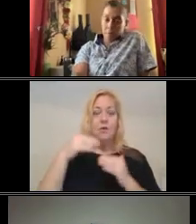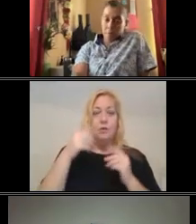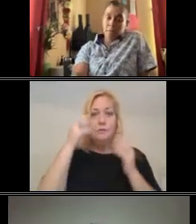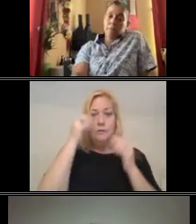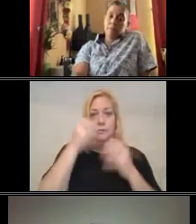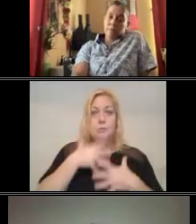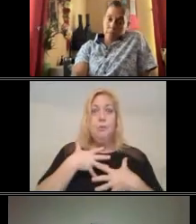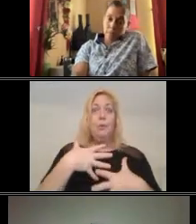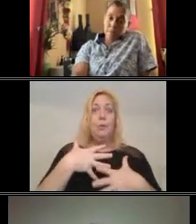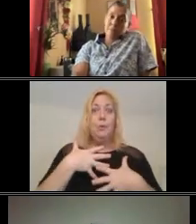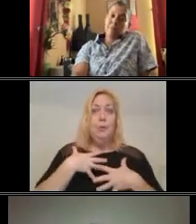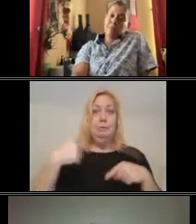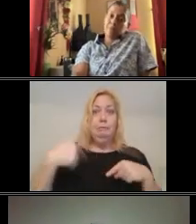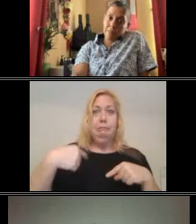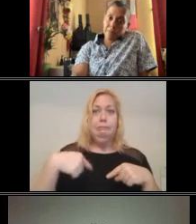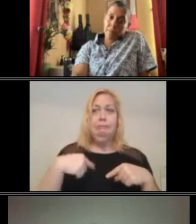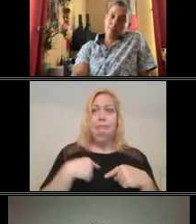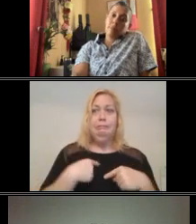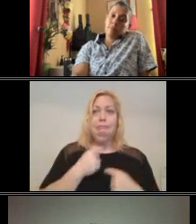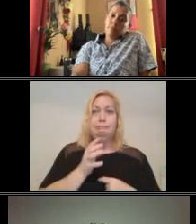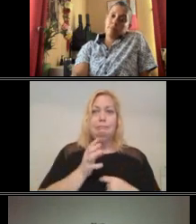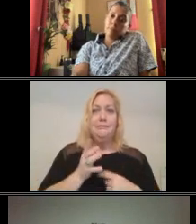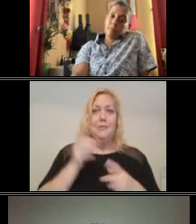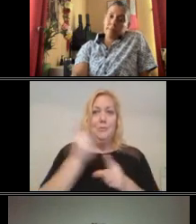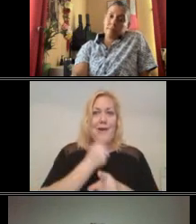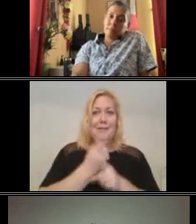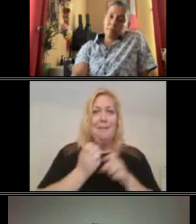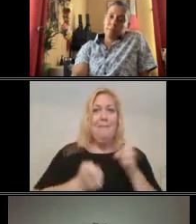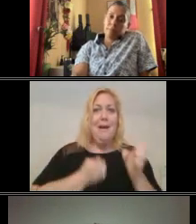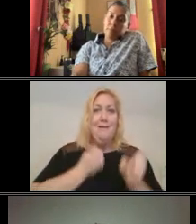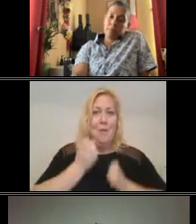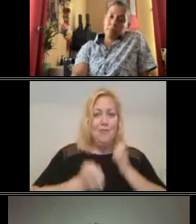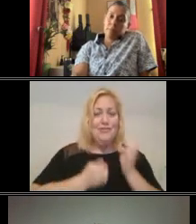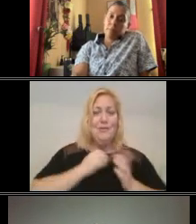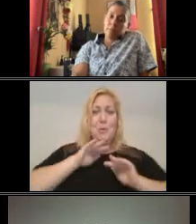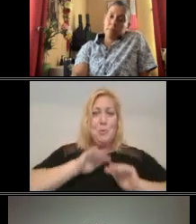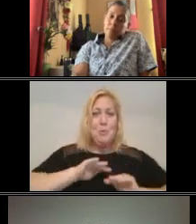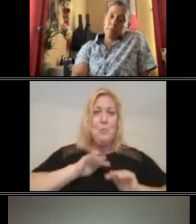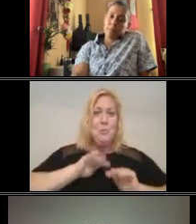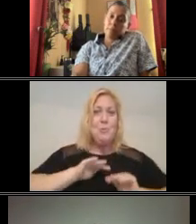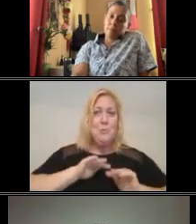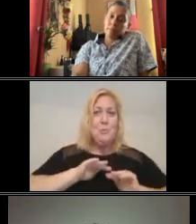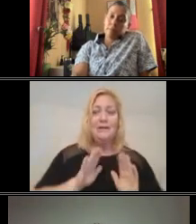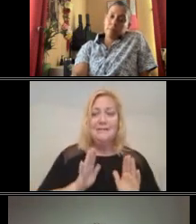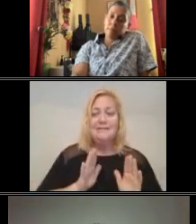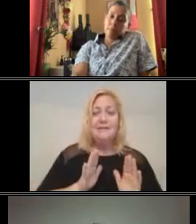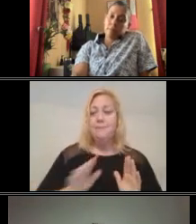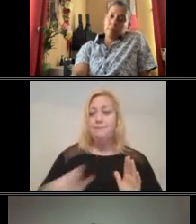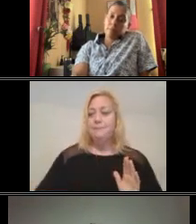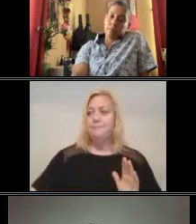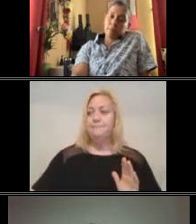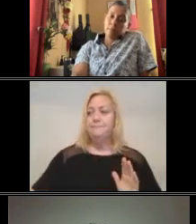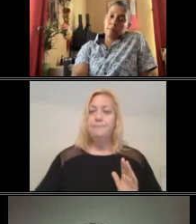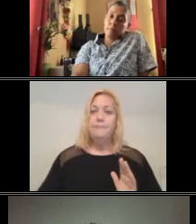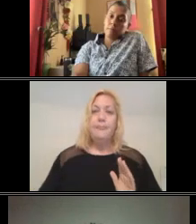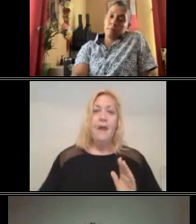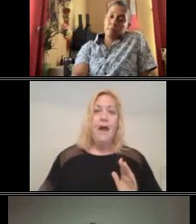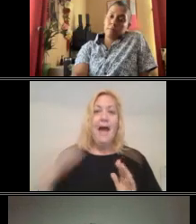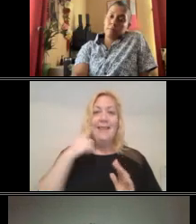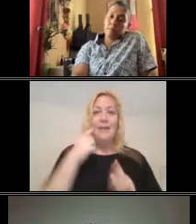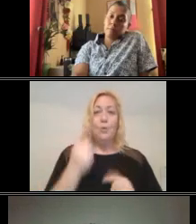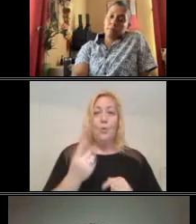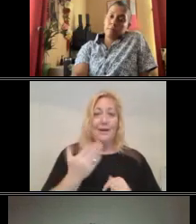breaths and do what I need to do to regulate my emotions, right? And I think one of the